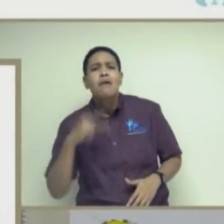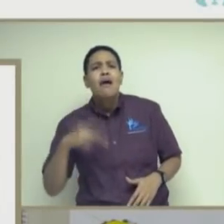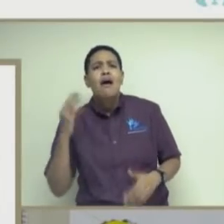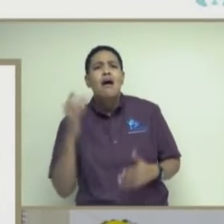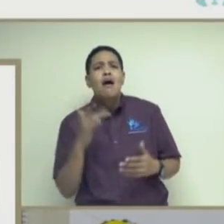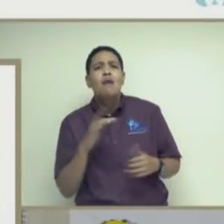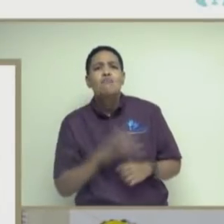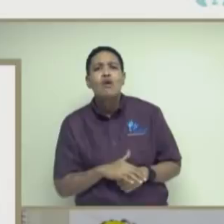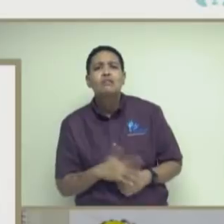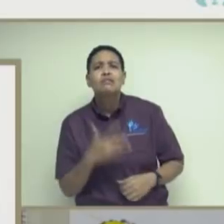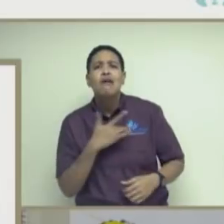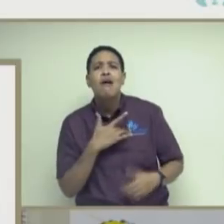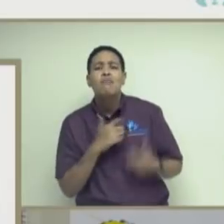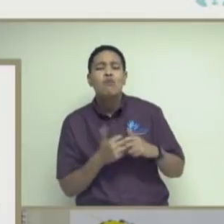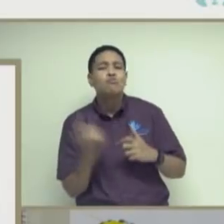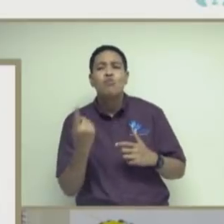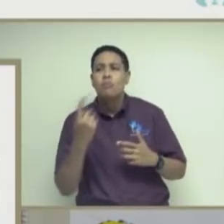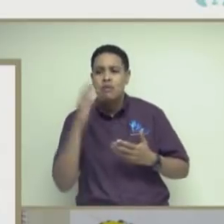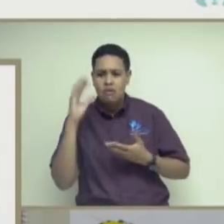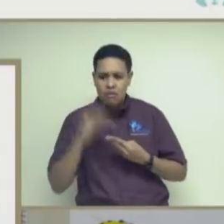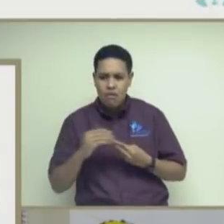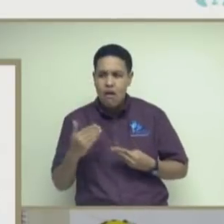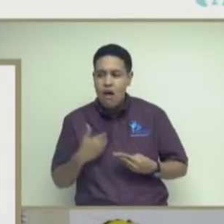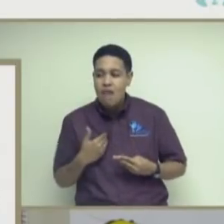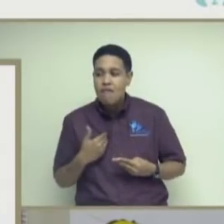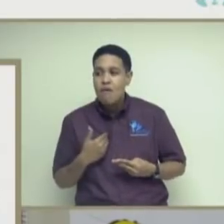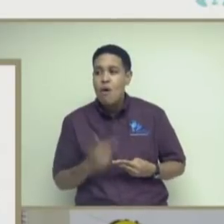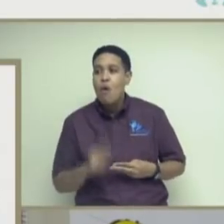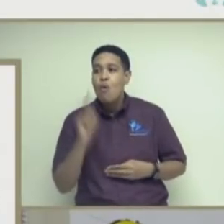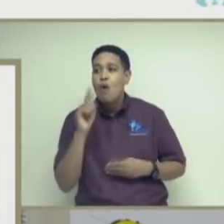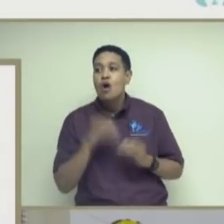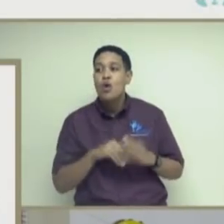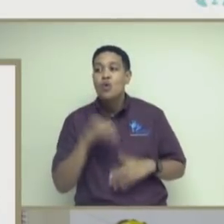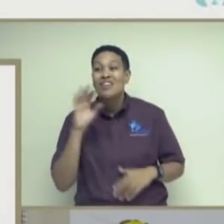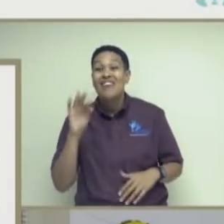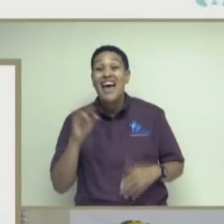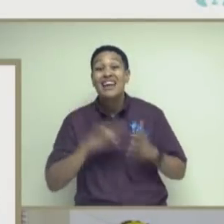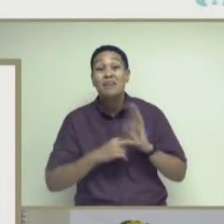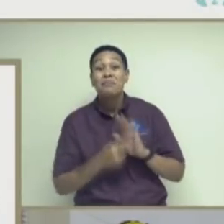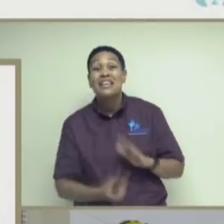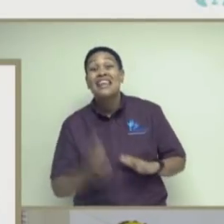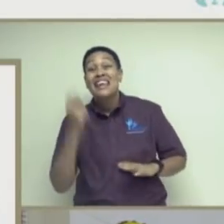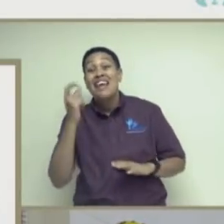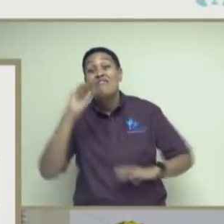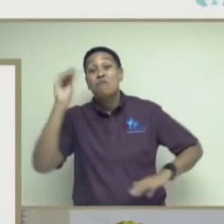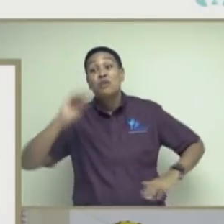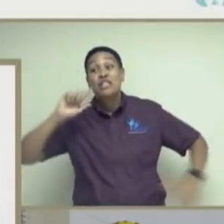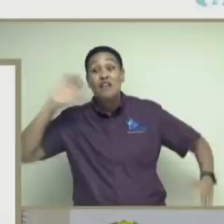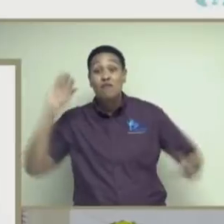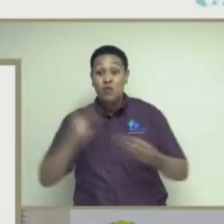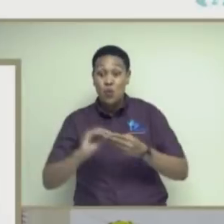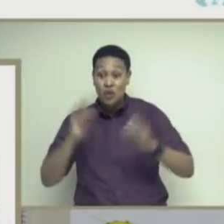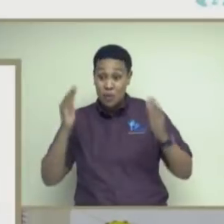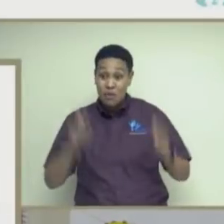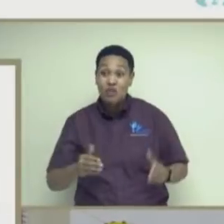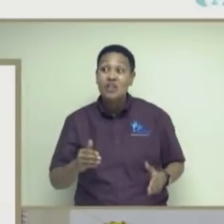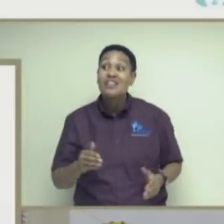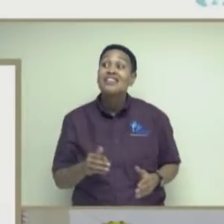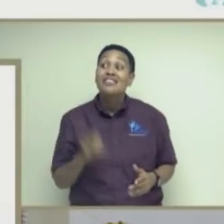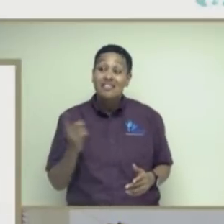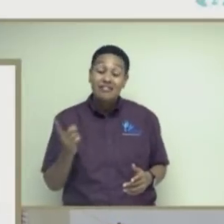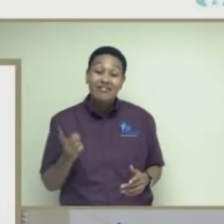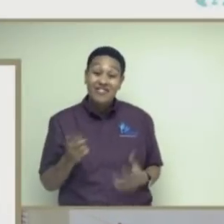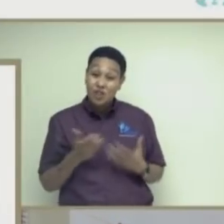1 out of 9. That is great. That's about 11% of persons, and we see the numbers. So these are, apart from